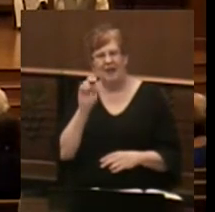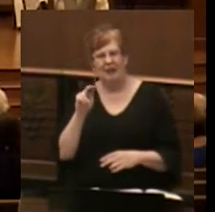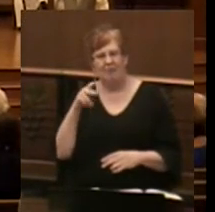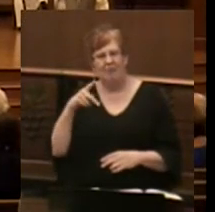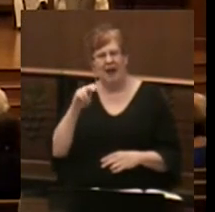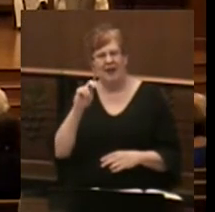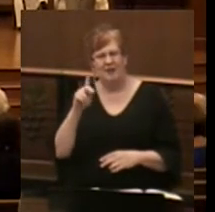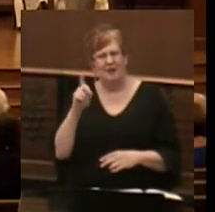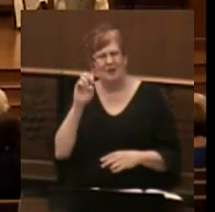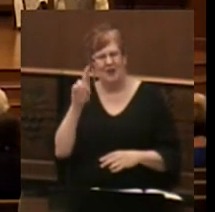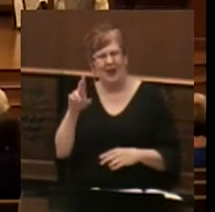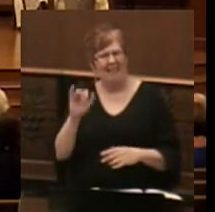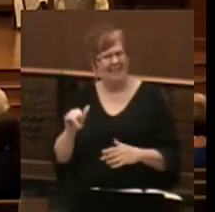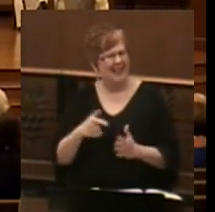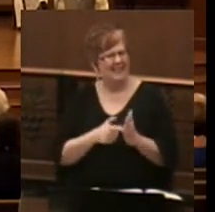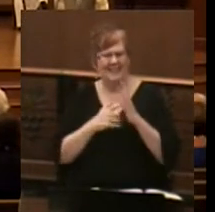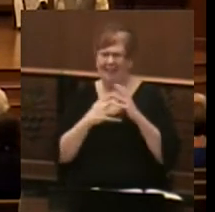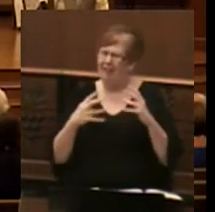love.